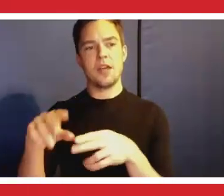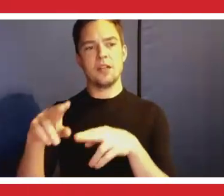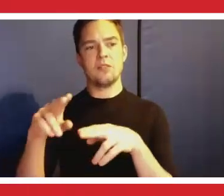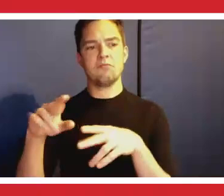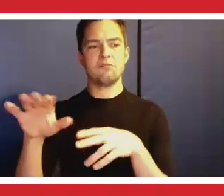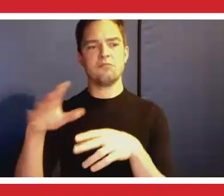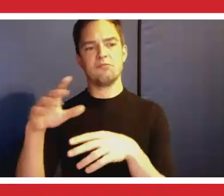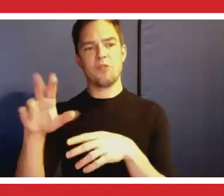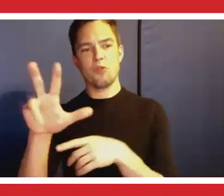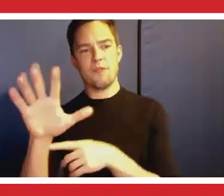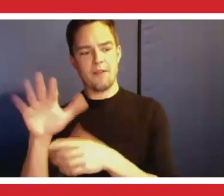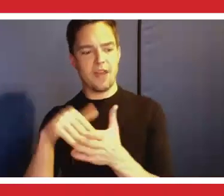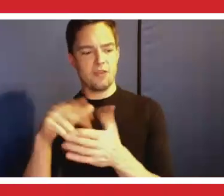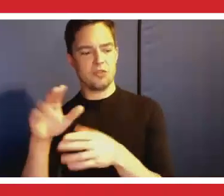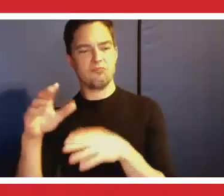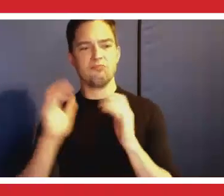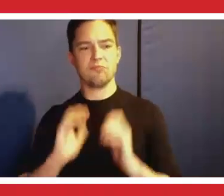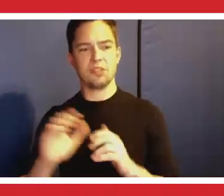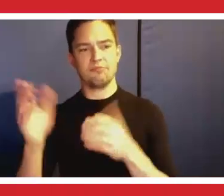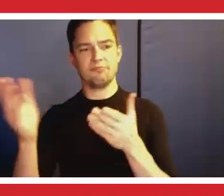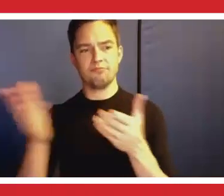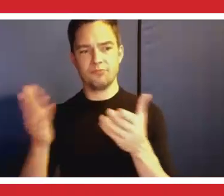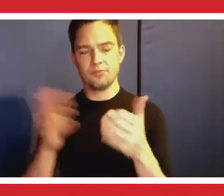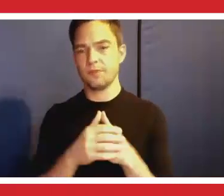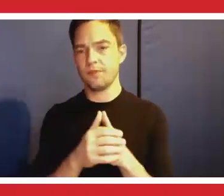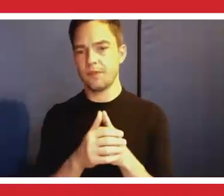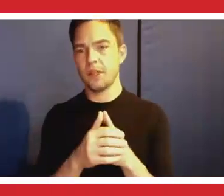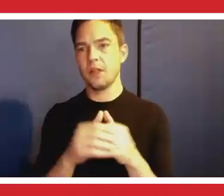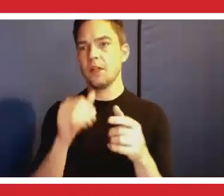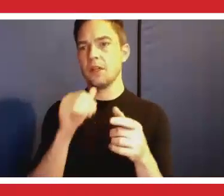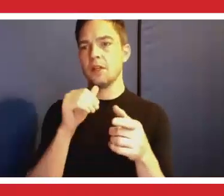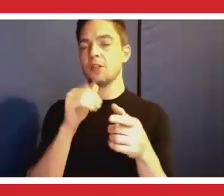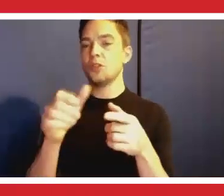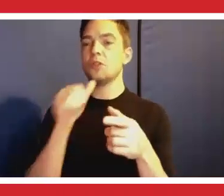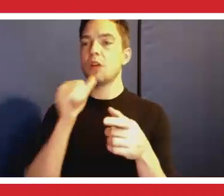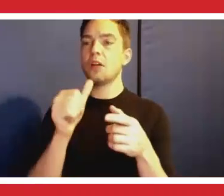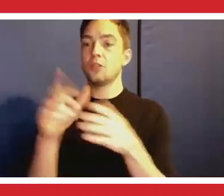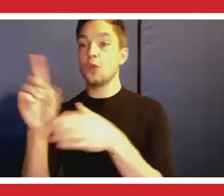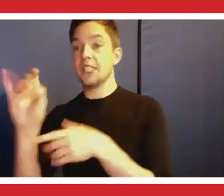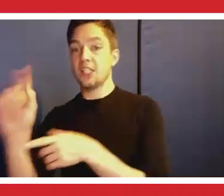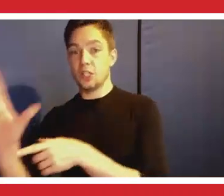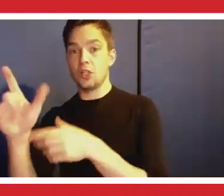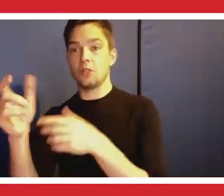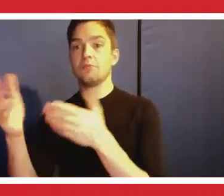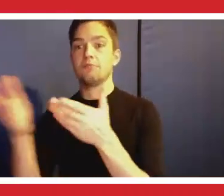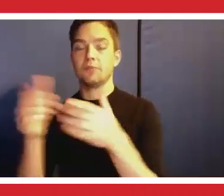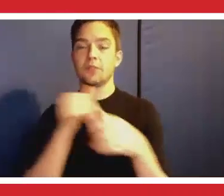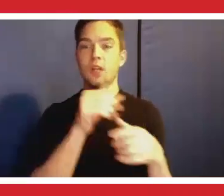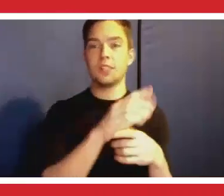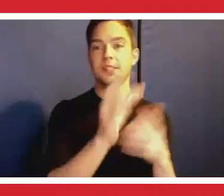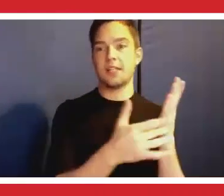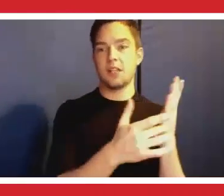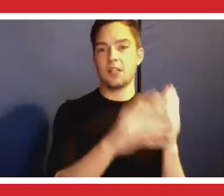interoperability, they actually were driven through bureaucracy, not through technology companies. The third is citizens' engagement. And this is where I